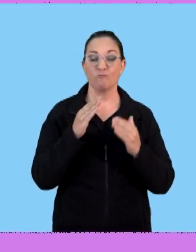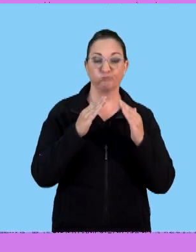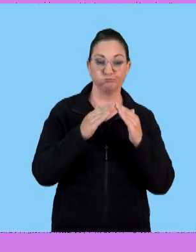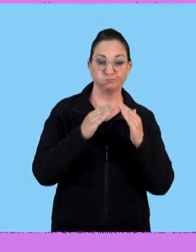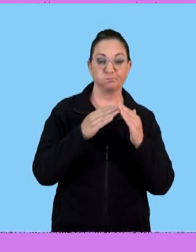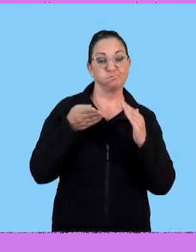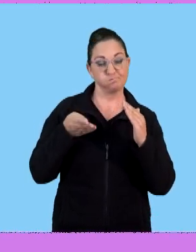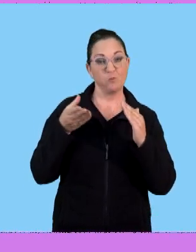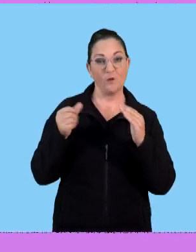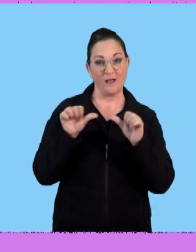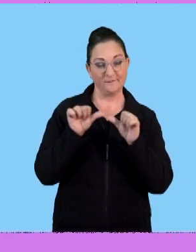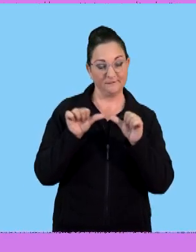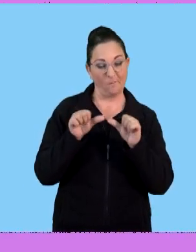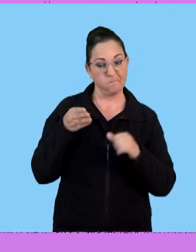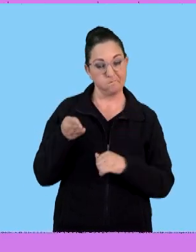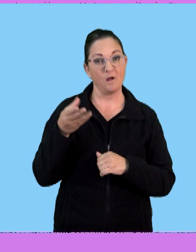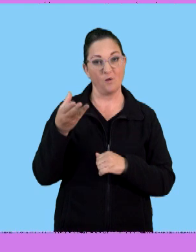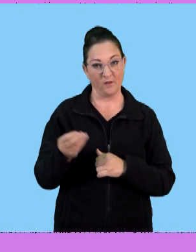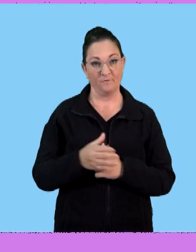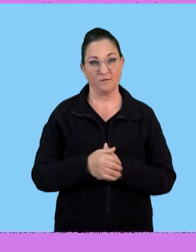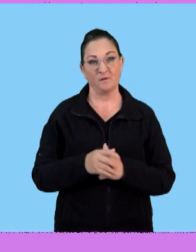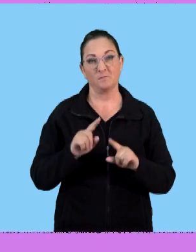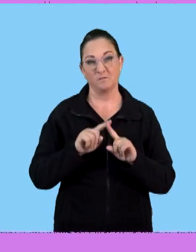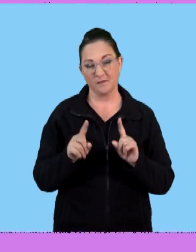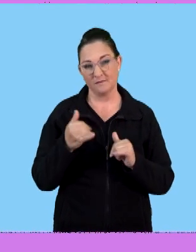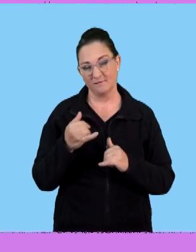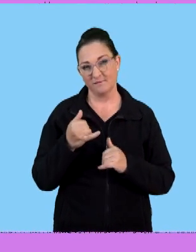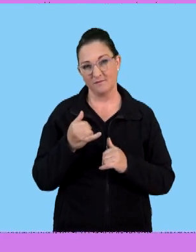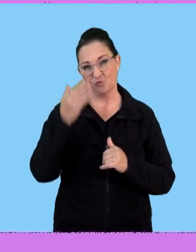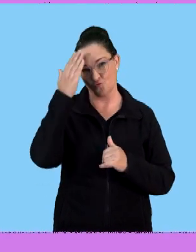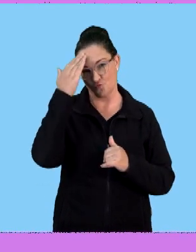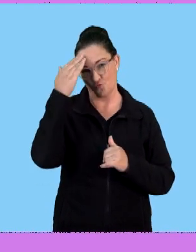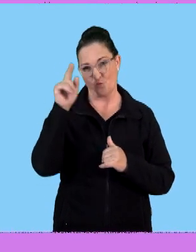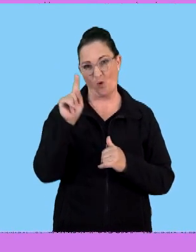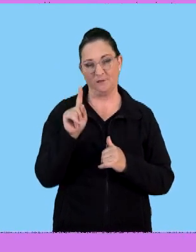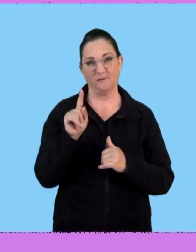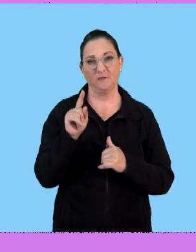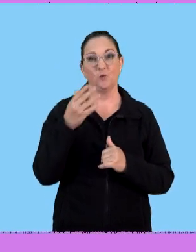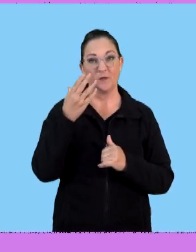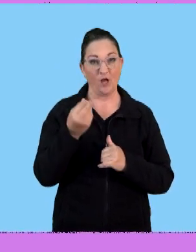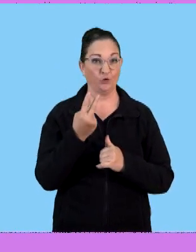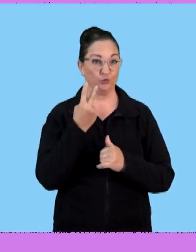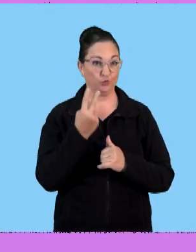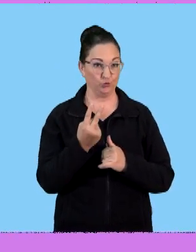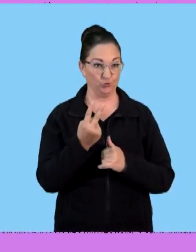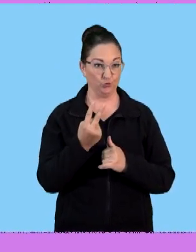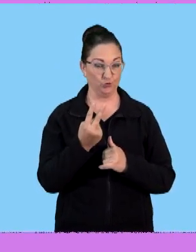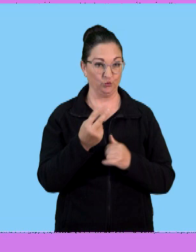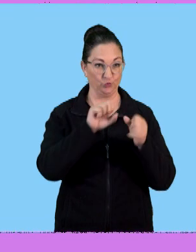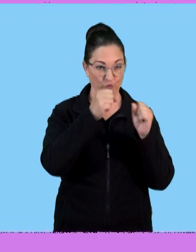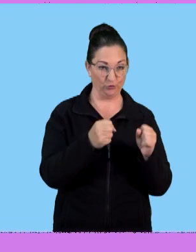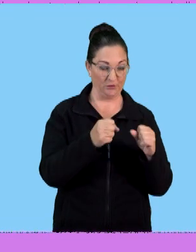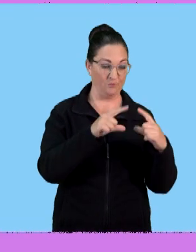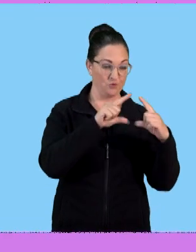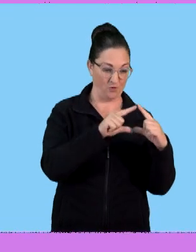chocolate box basically is given there as well. Now, it's important to note we have basically two different shapes here. We agree. We have a